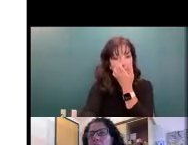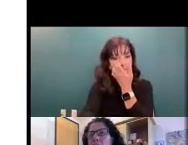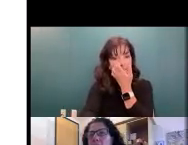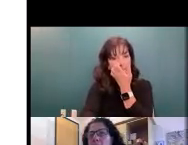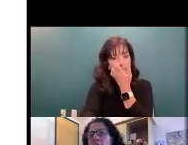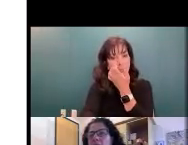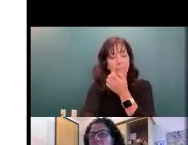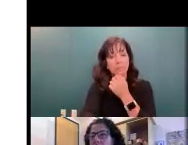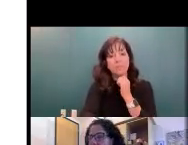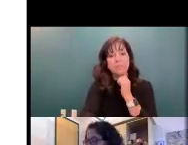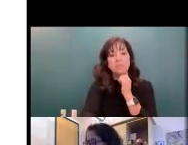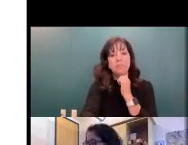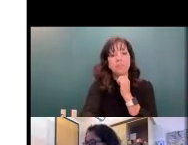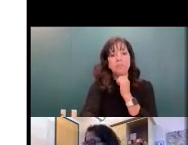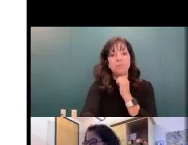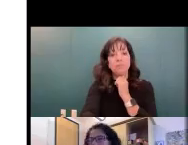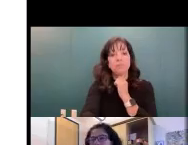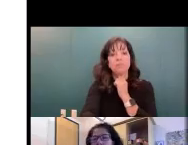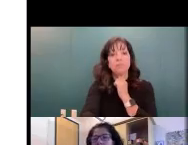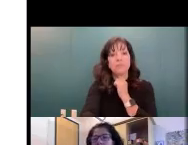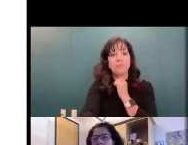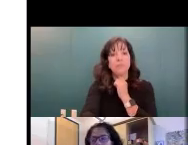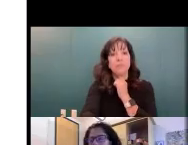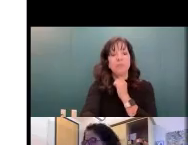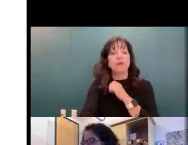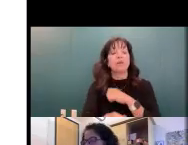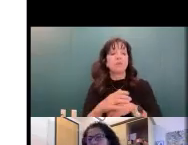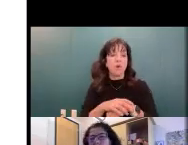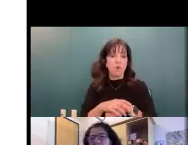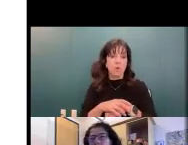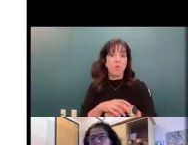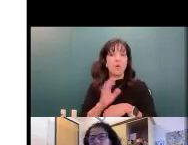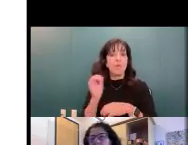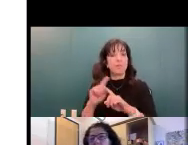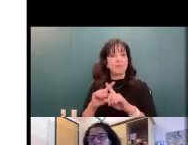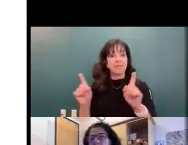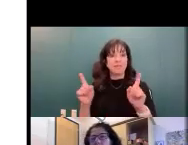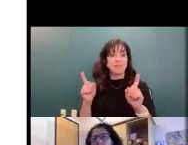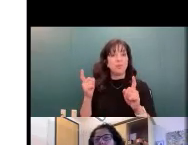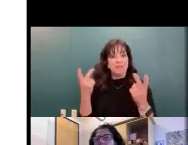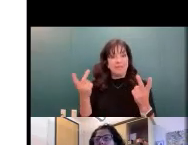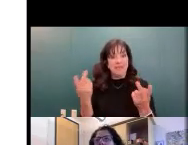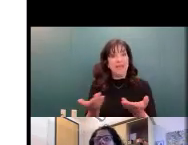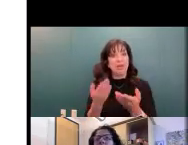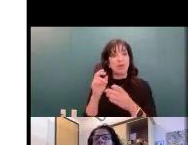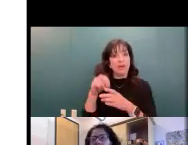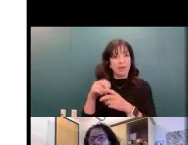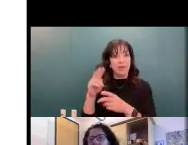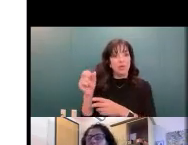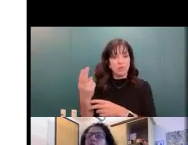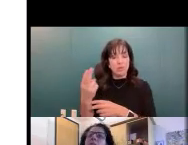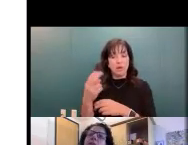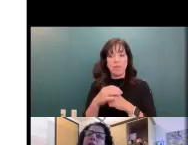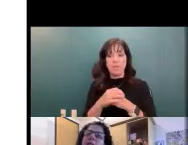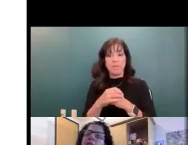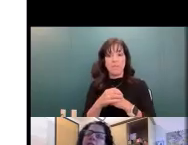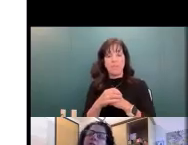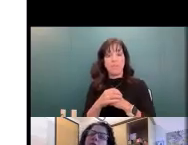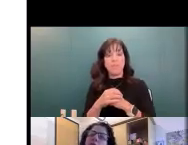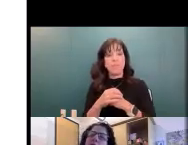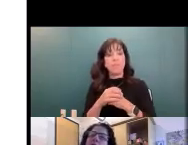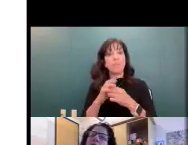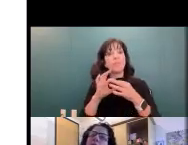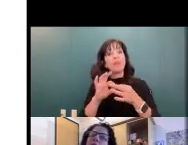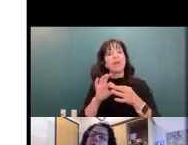So yeah, that there are differences we've seen here in Utah as well. In terms of